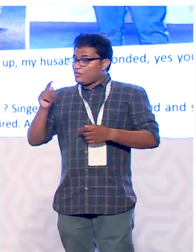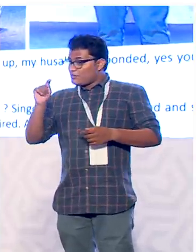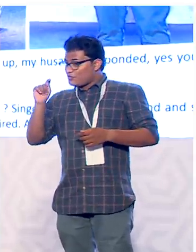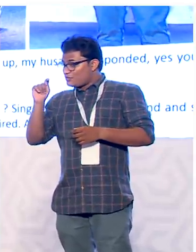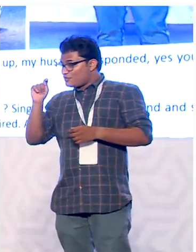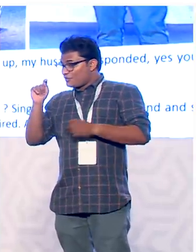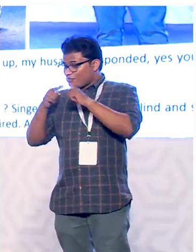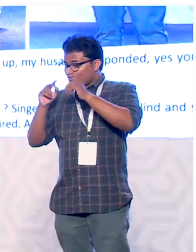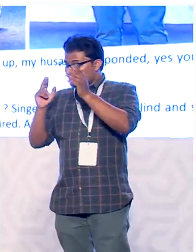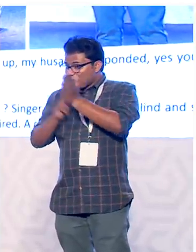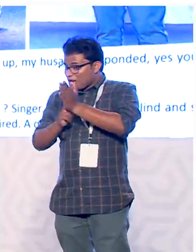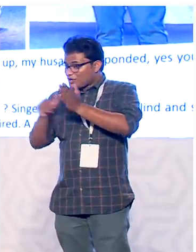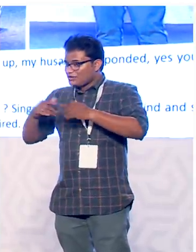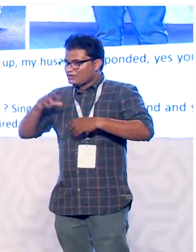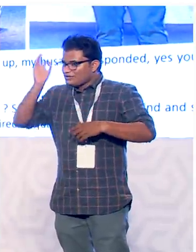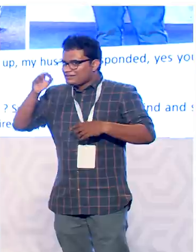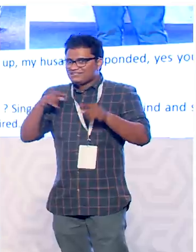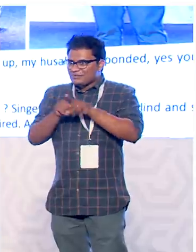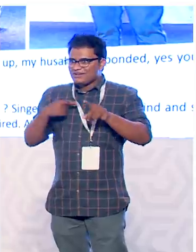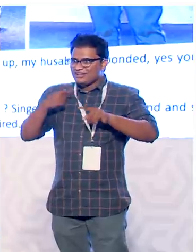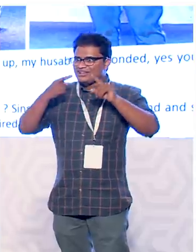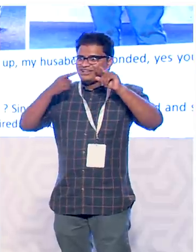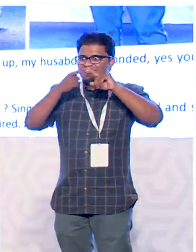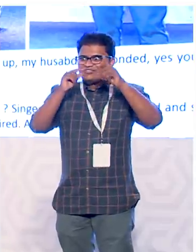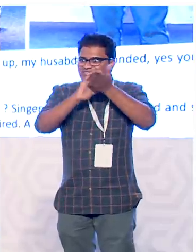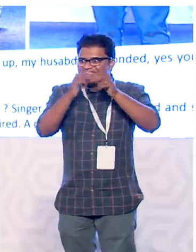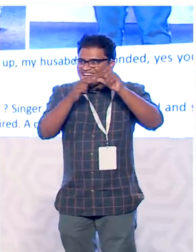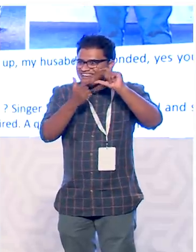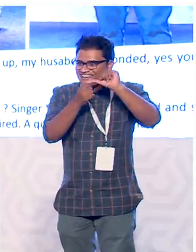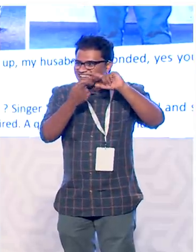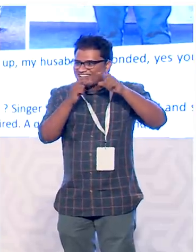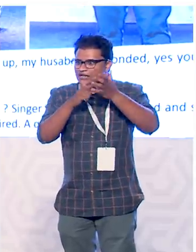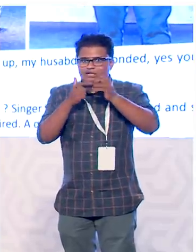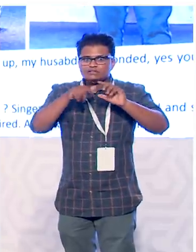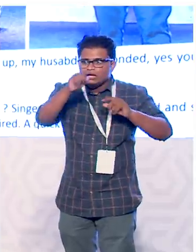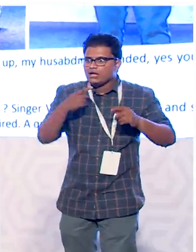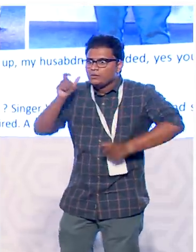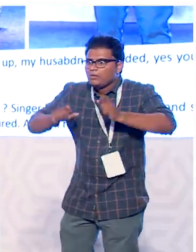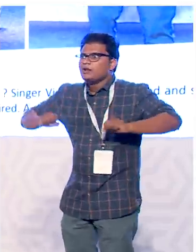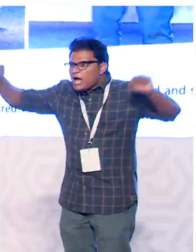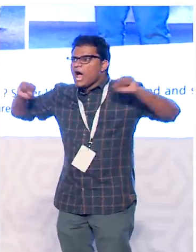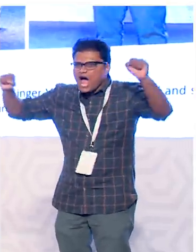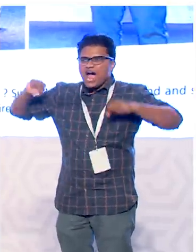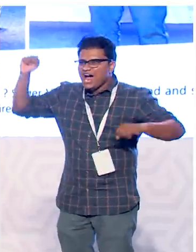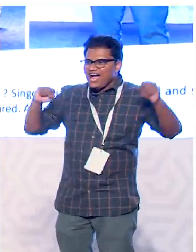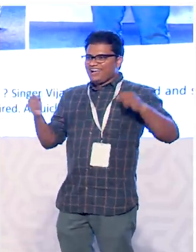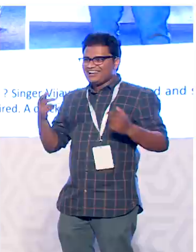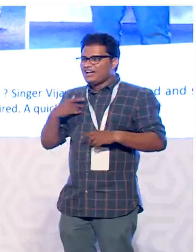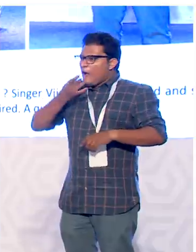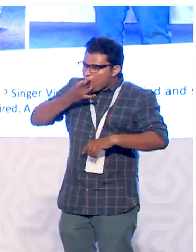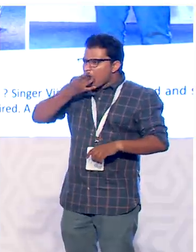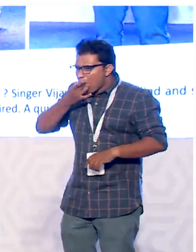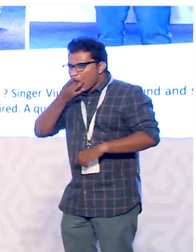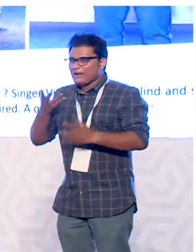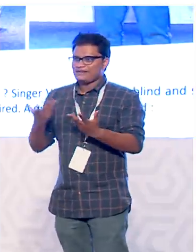like fantastic. It's like an adventure when you go and sit in a cinema theater and watch the movie with them. They are whistling and they